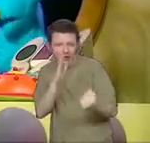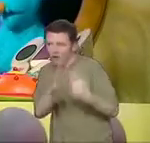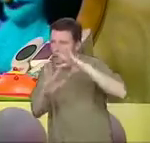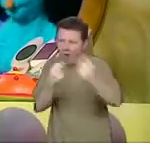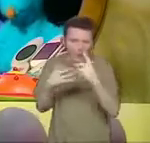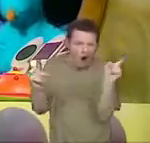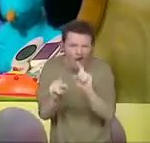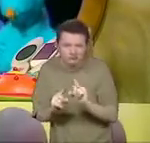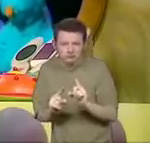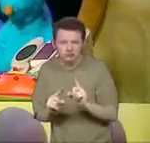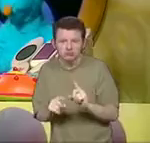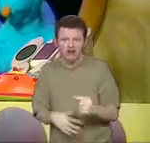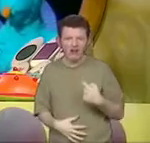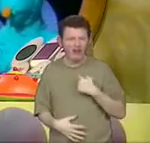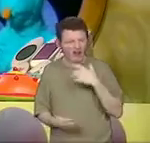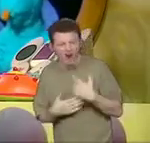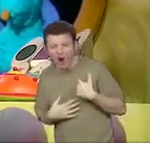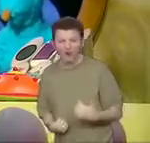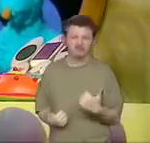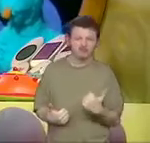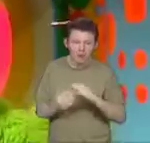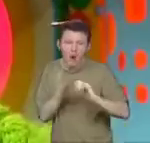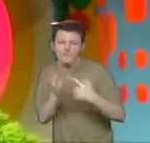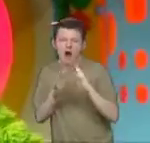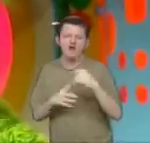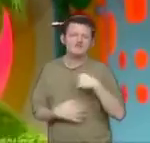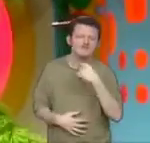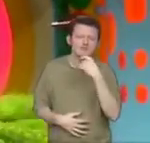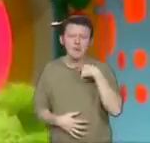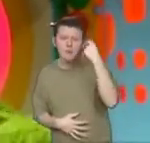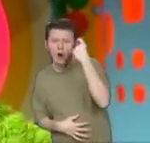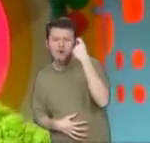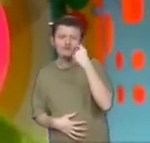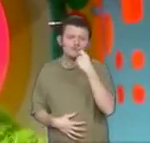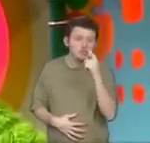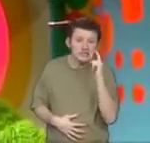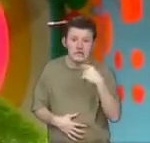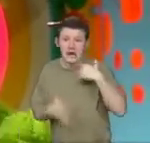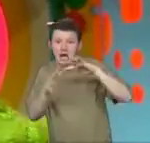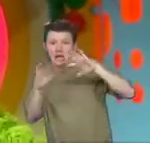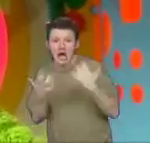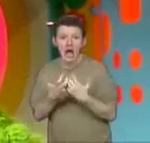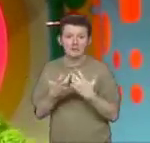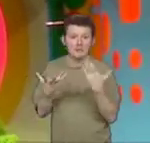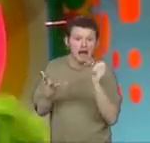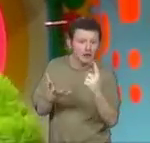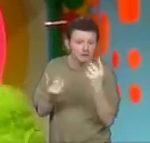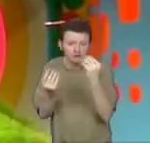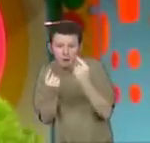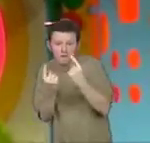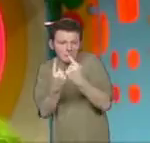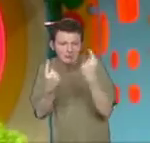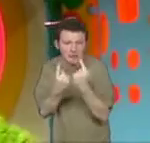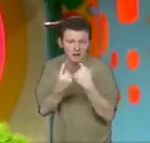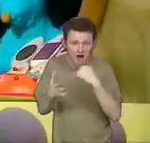Peep Planet? Ah, Hooby Groovy, Hubba Hubba. Listen, I was wondering, could you look on Hoobnet and see if you can send me anything